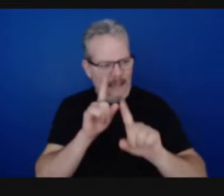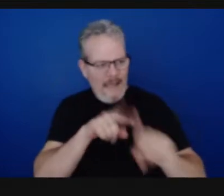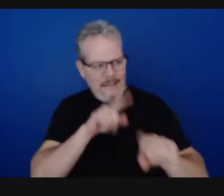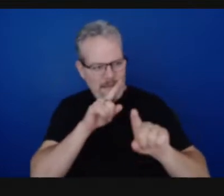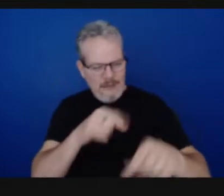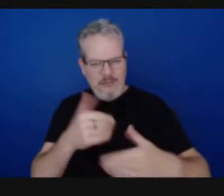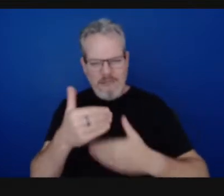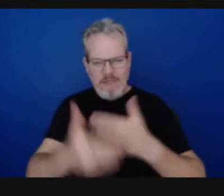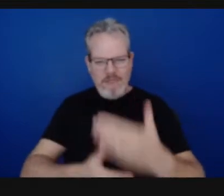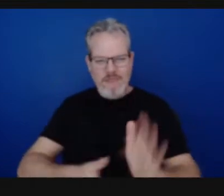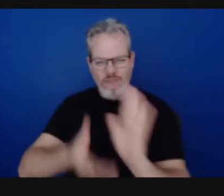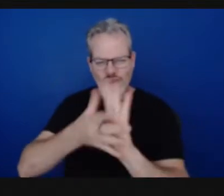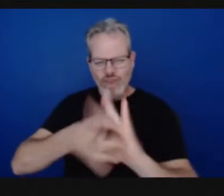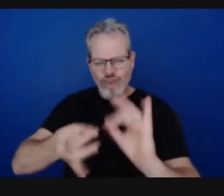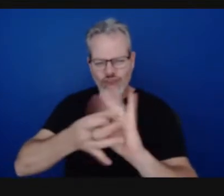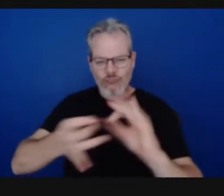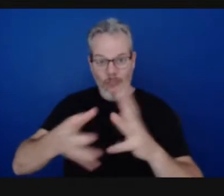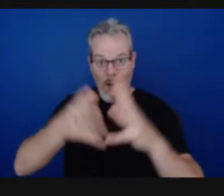lots of earthquakes today.